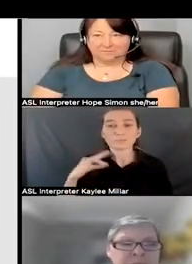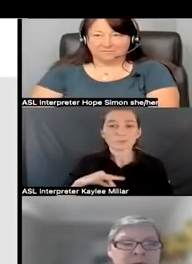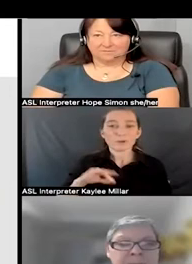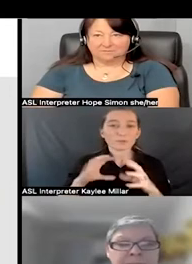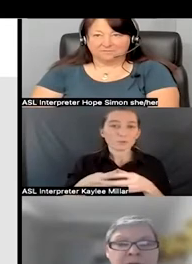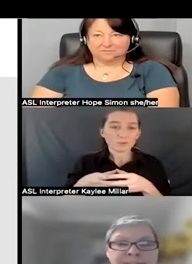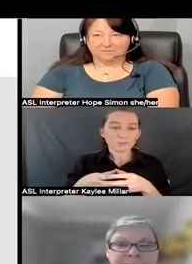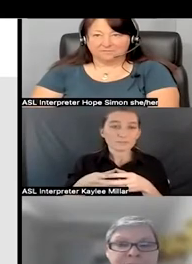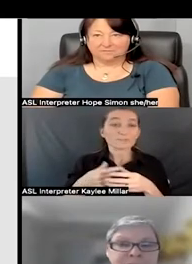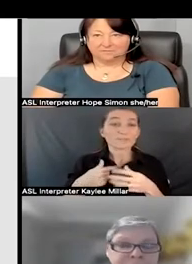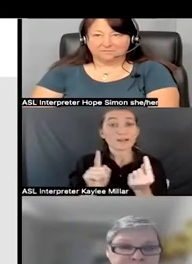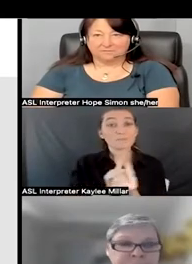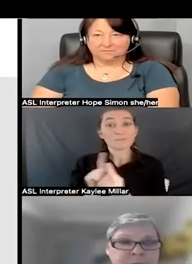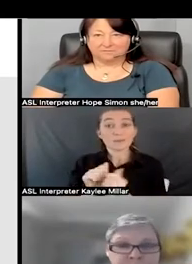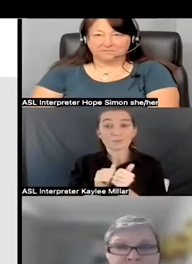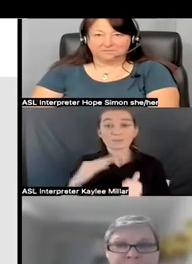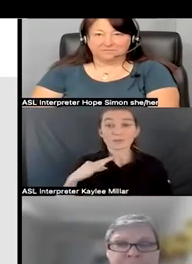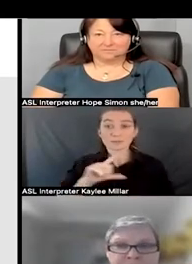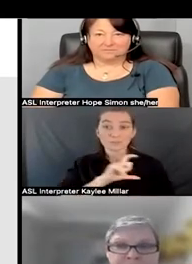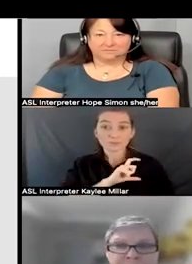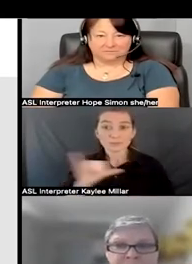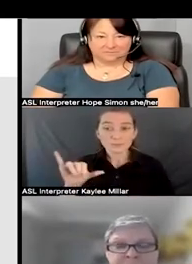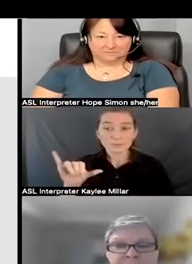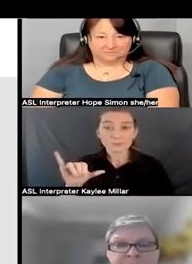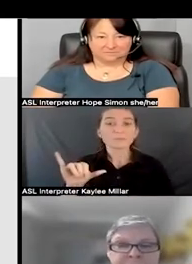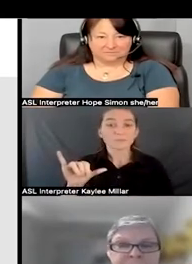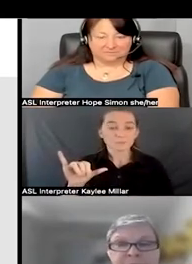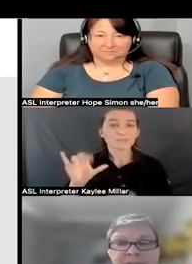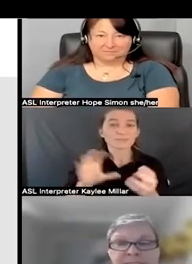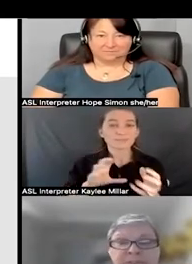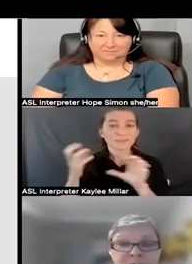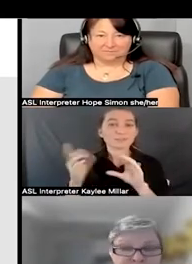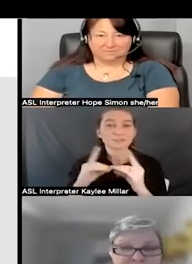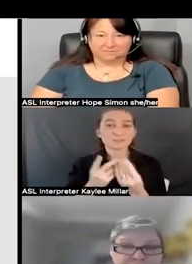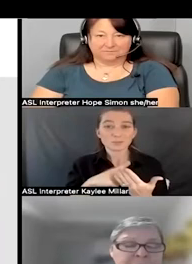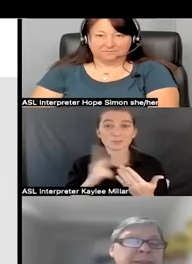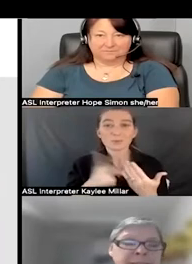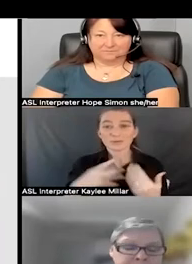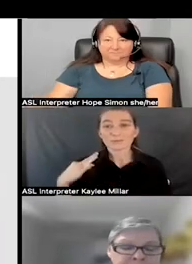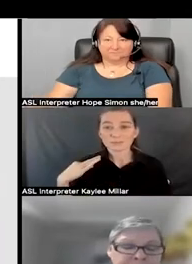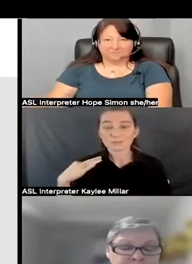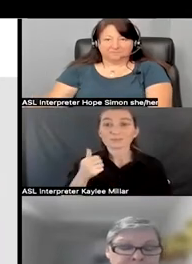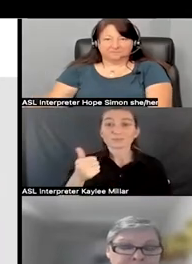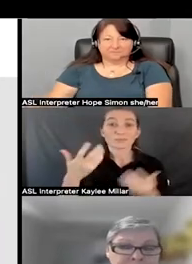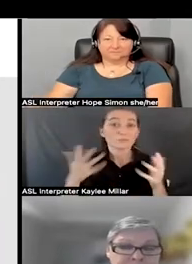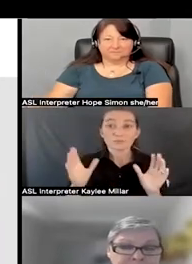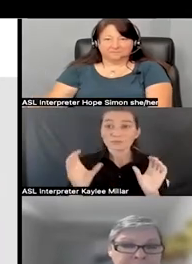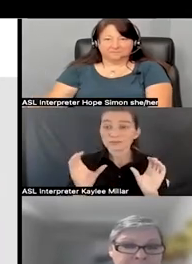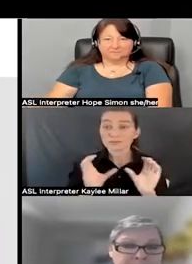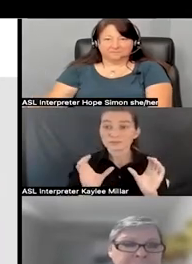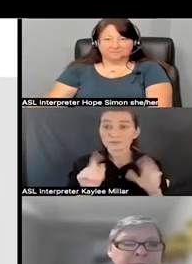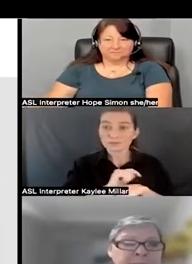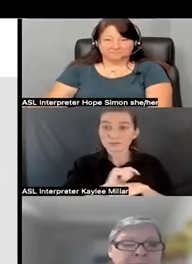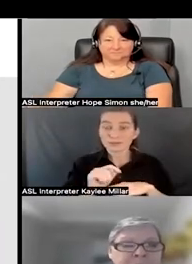volunteers, one being our disaster district program volunteers. They have people who've taken CERT training, community emergency response